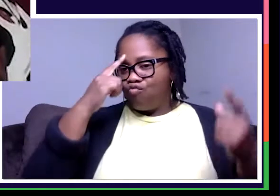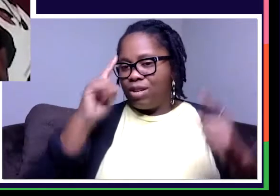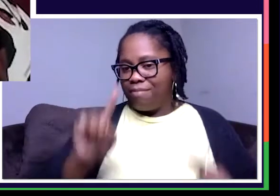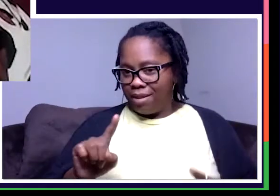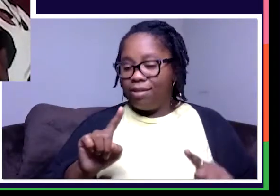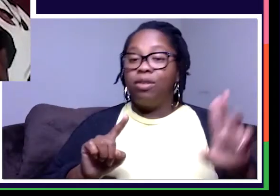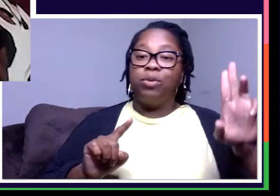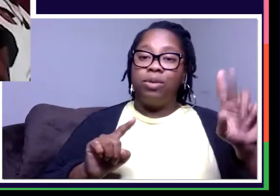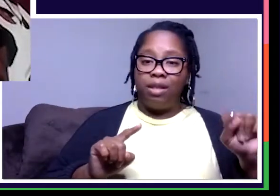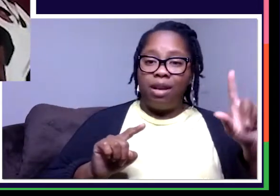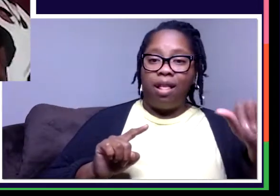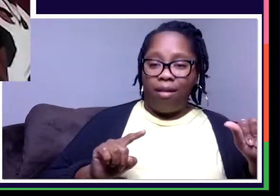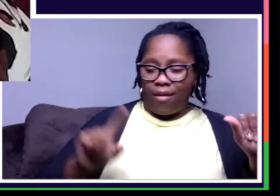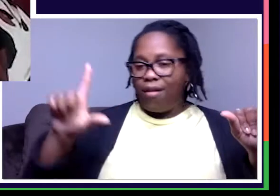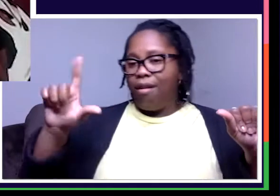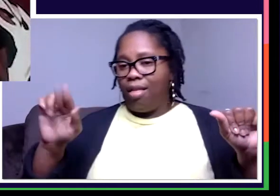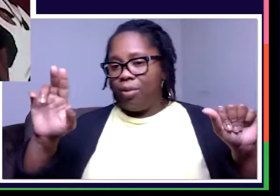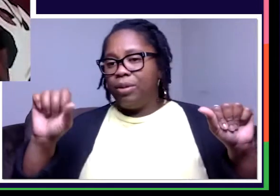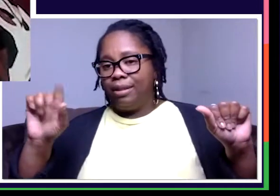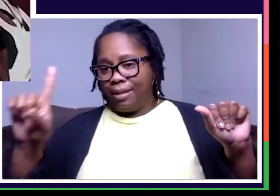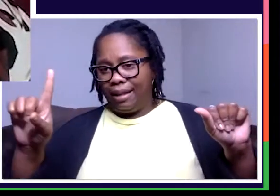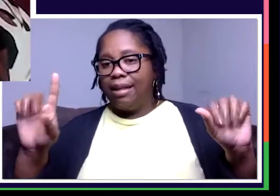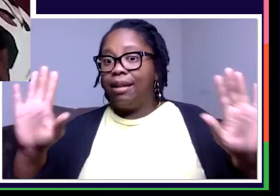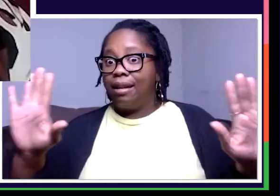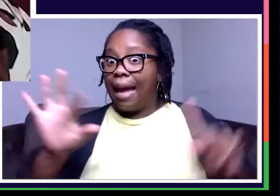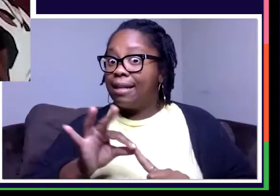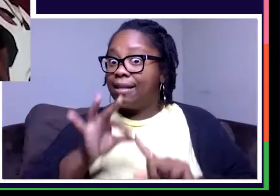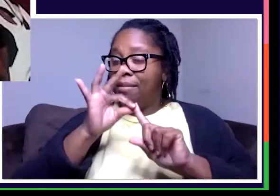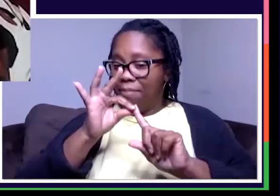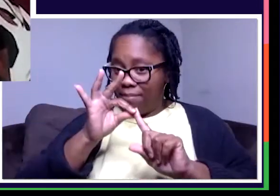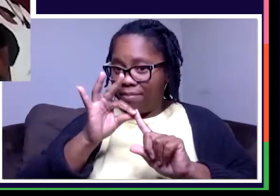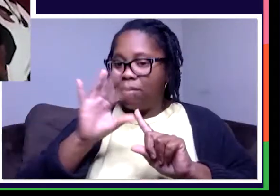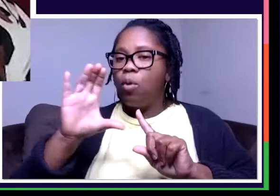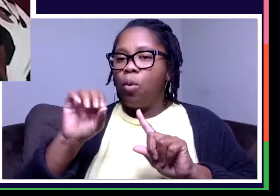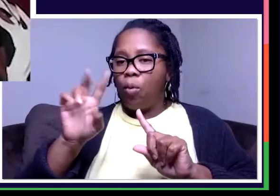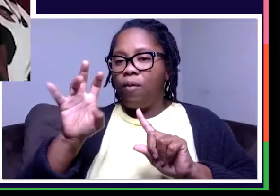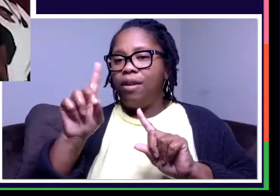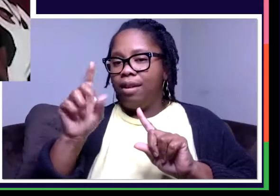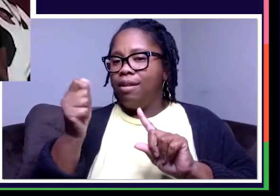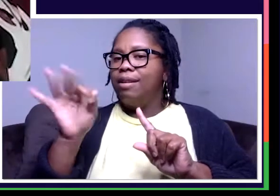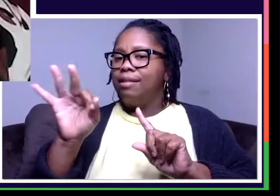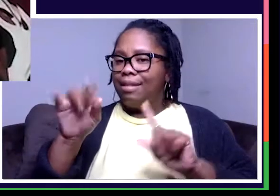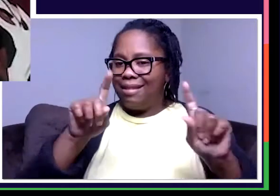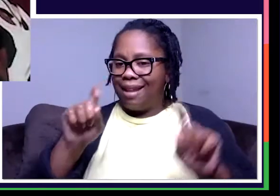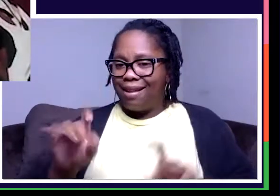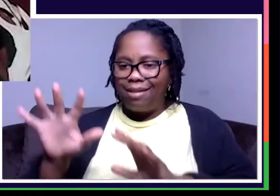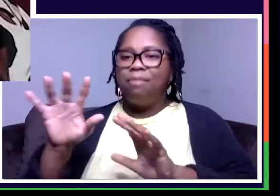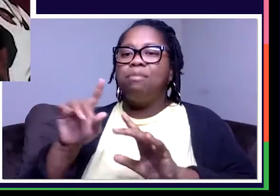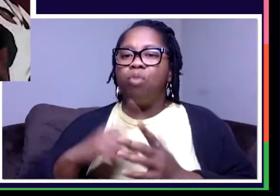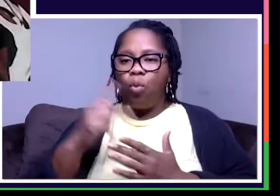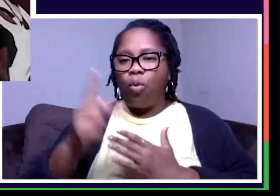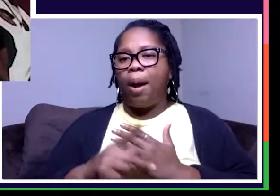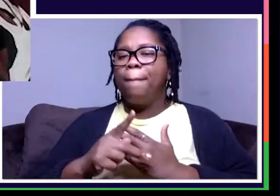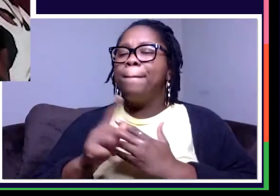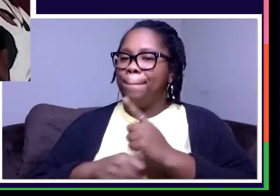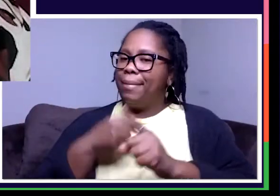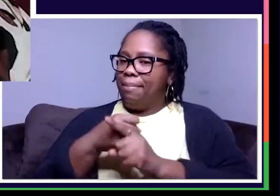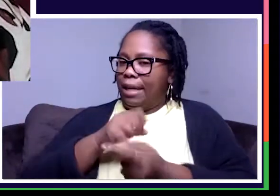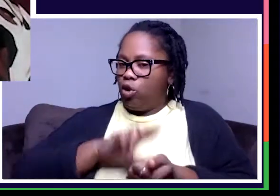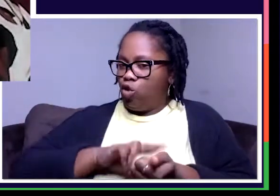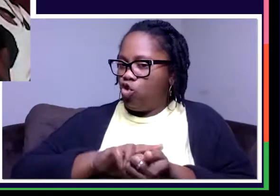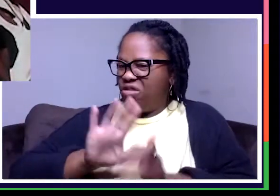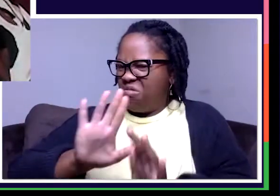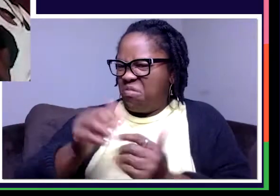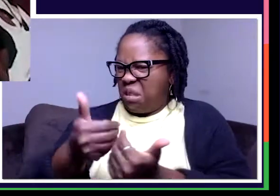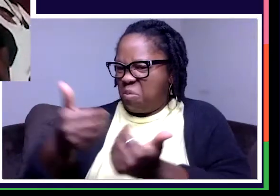letter agreements between UTLA and LAUSD, with the exception of the COVID-19 testing